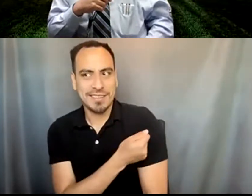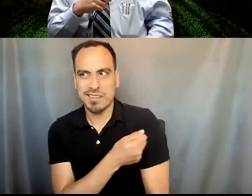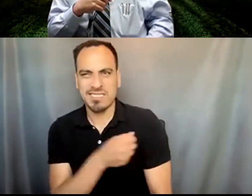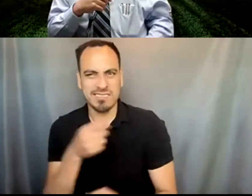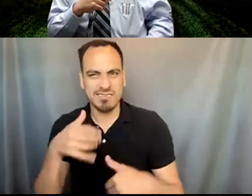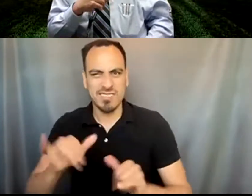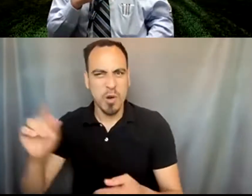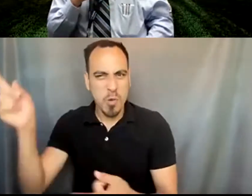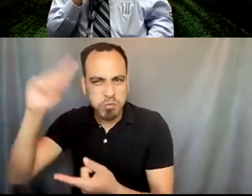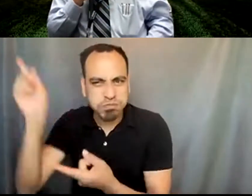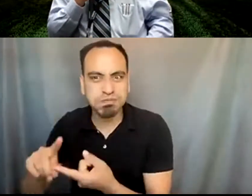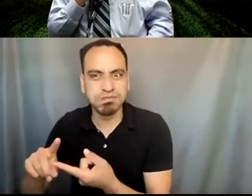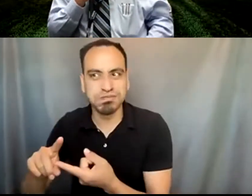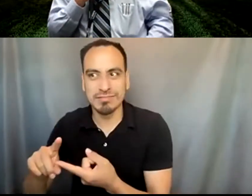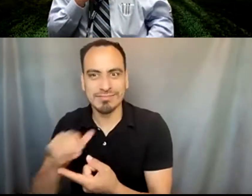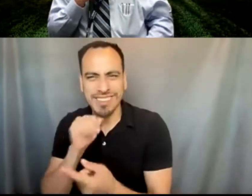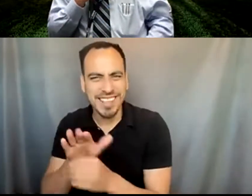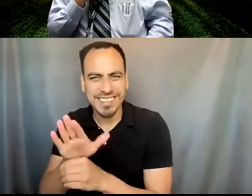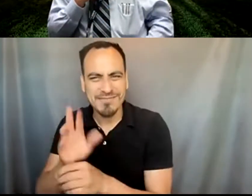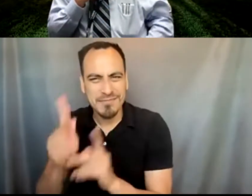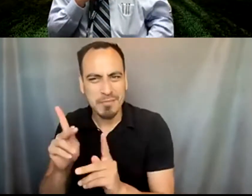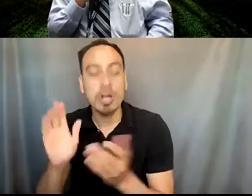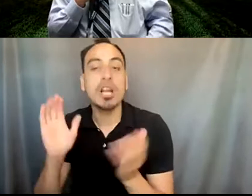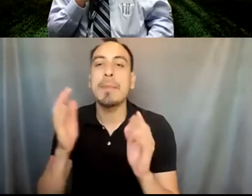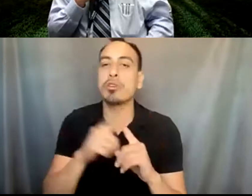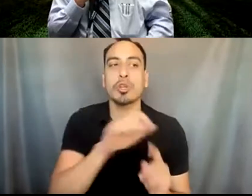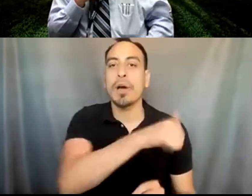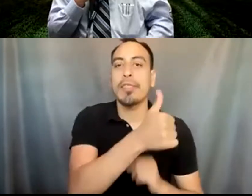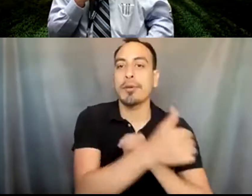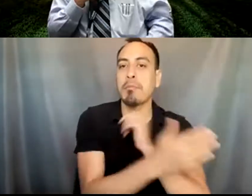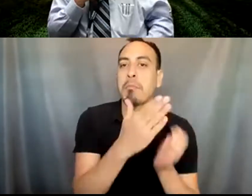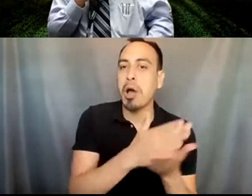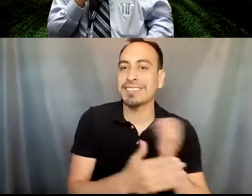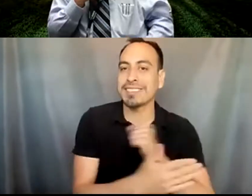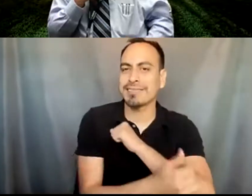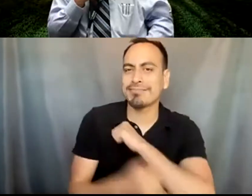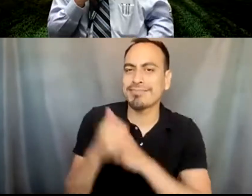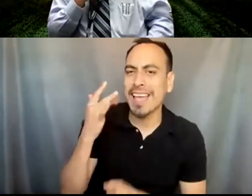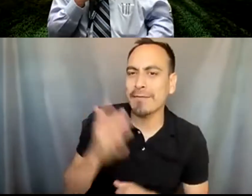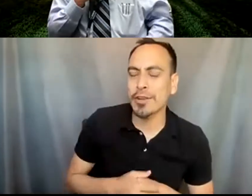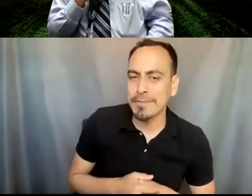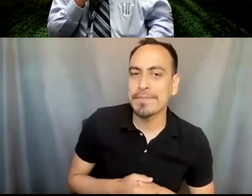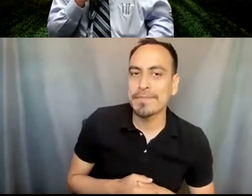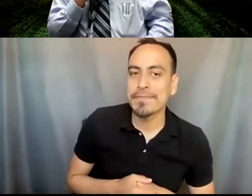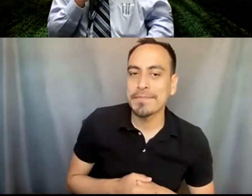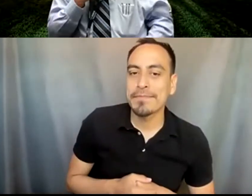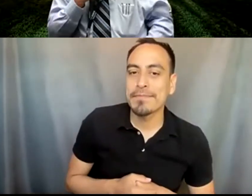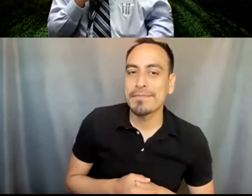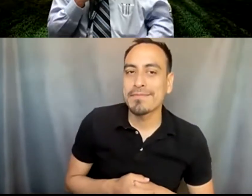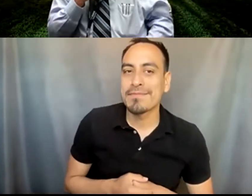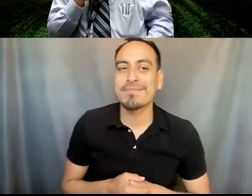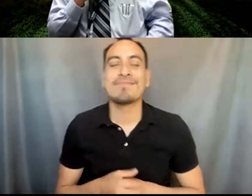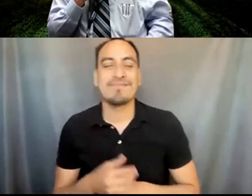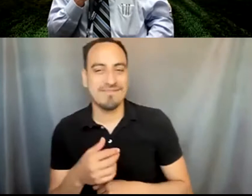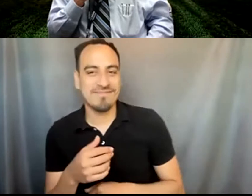California, asks another attendee. So I think I've answered the first question already as to why we are still